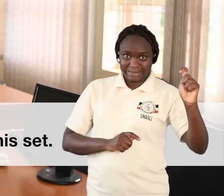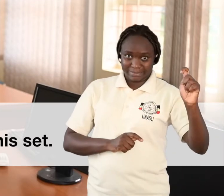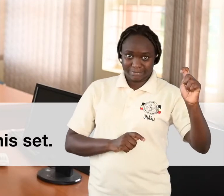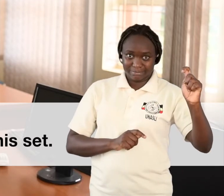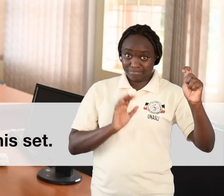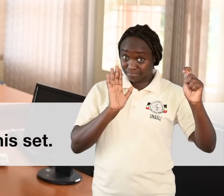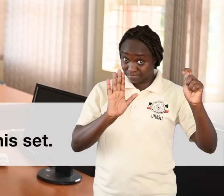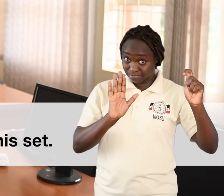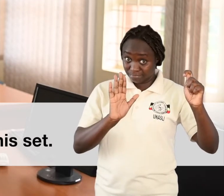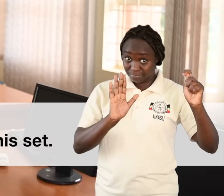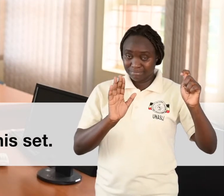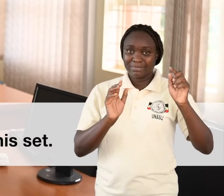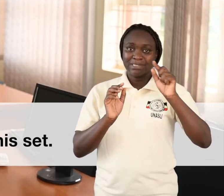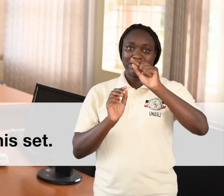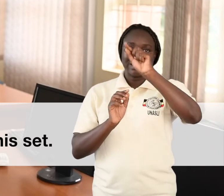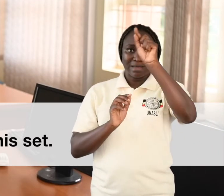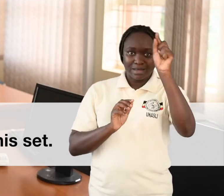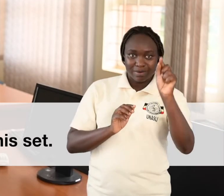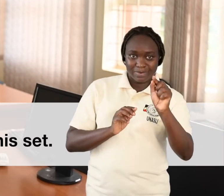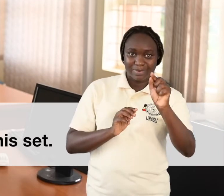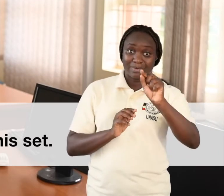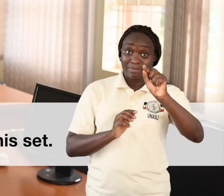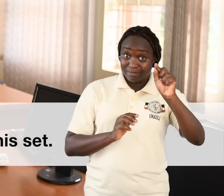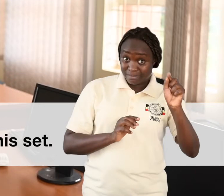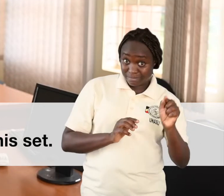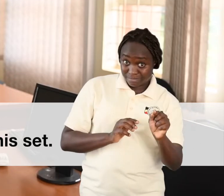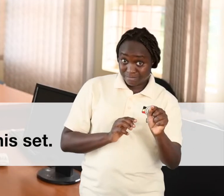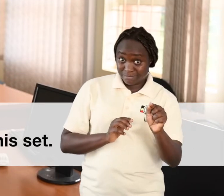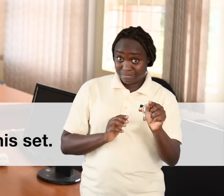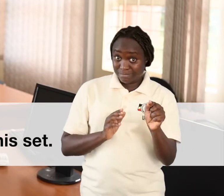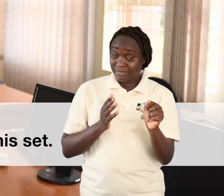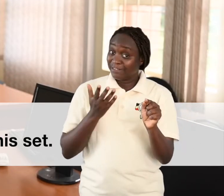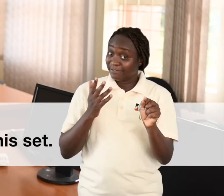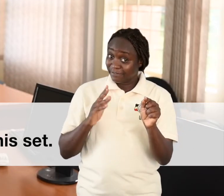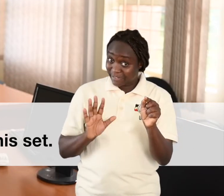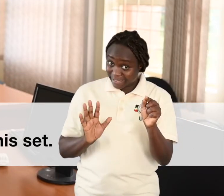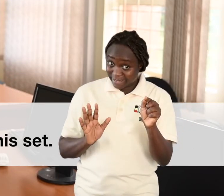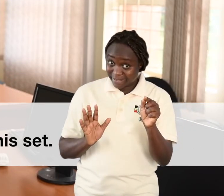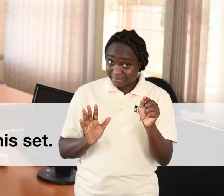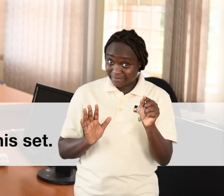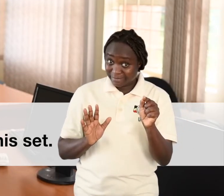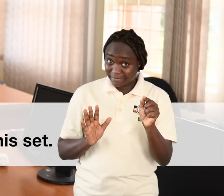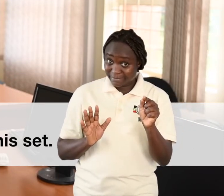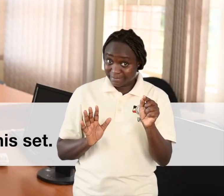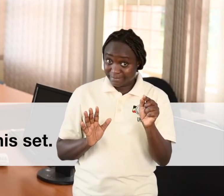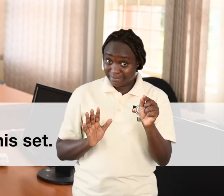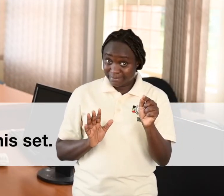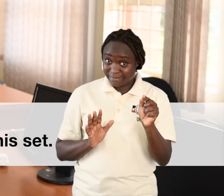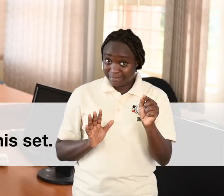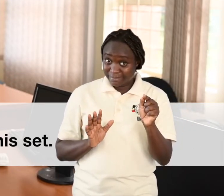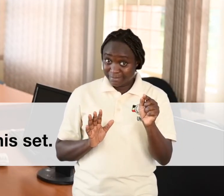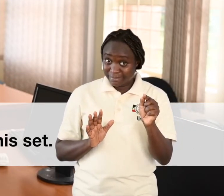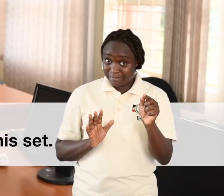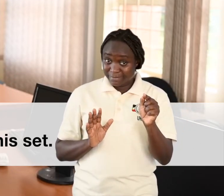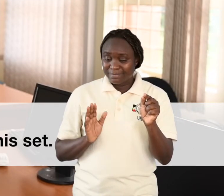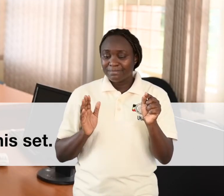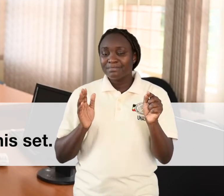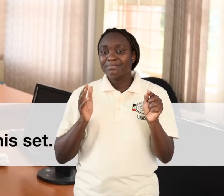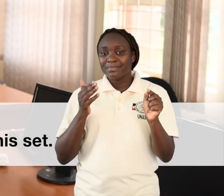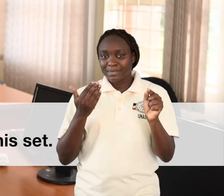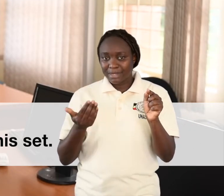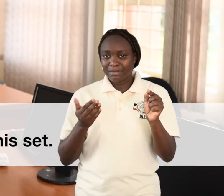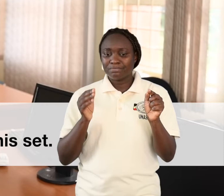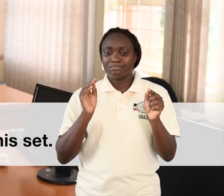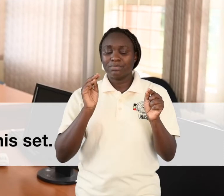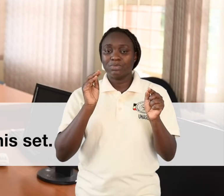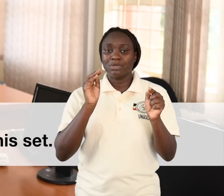Remember, they are curly brackets. Yes. Equals to